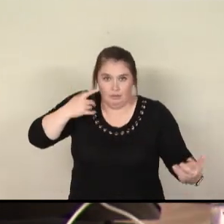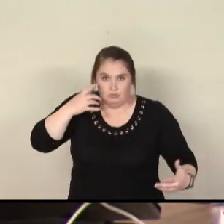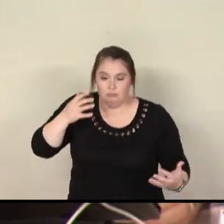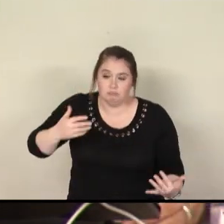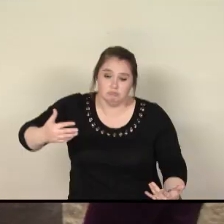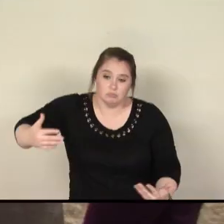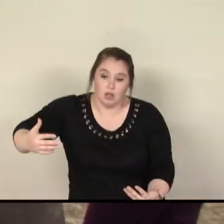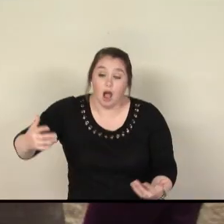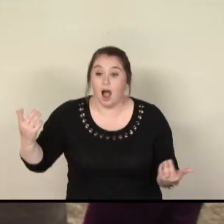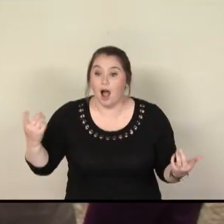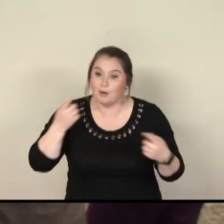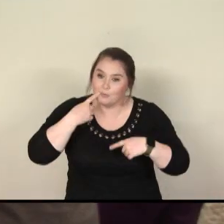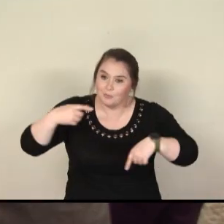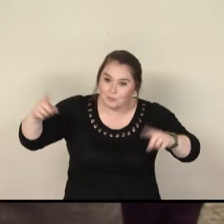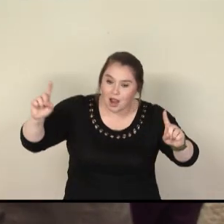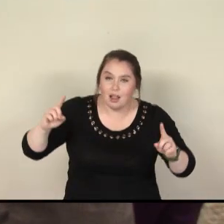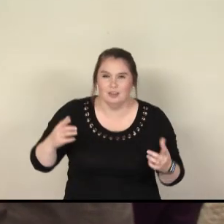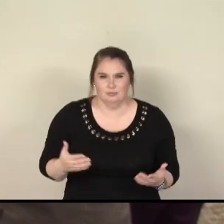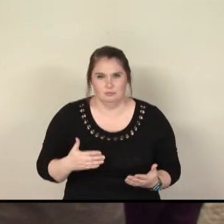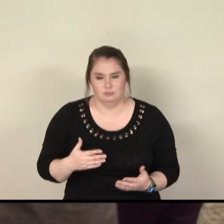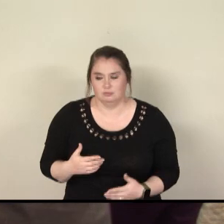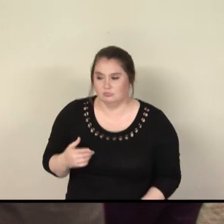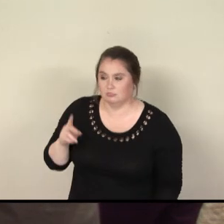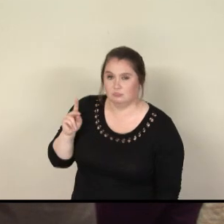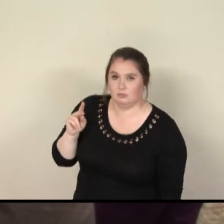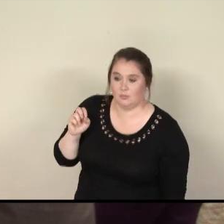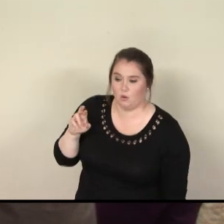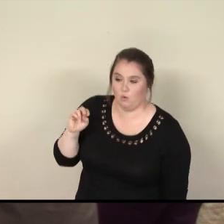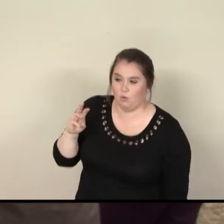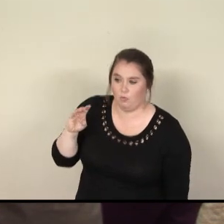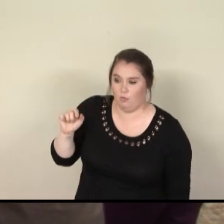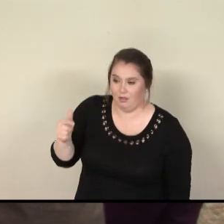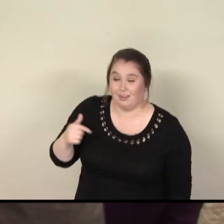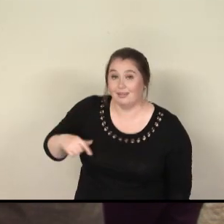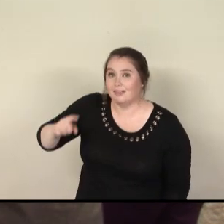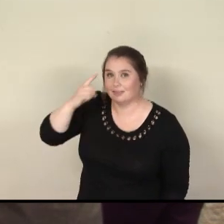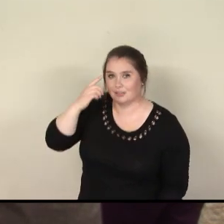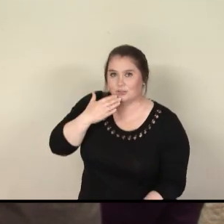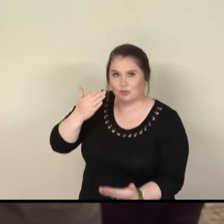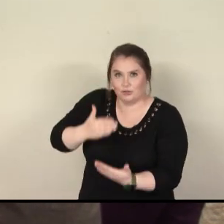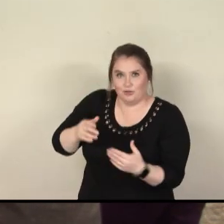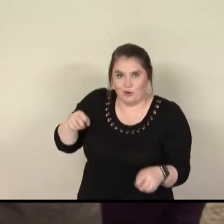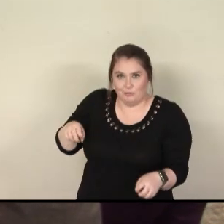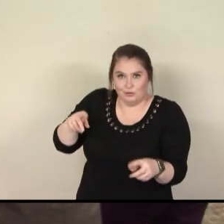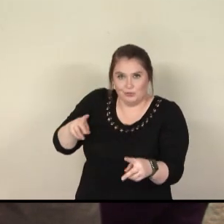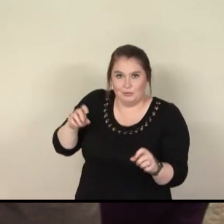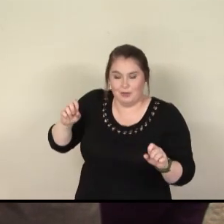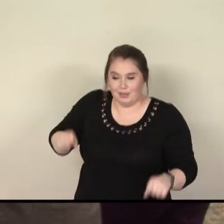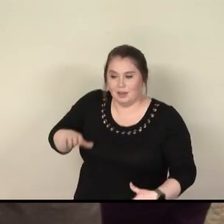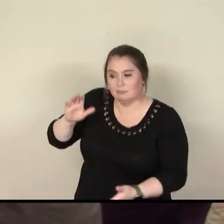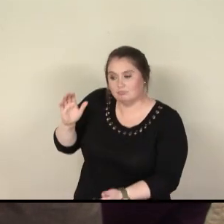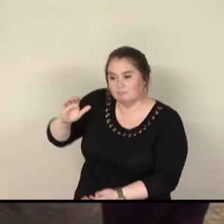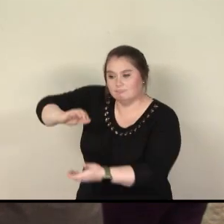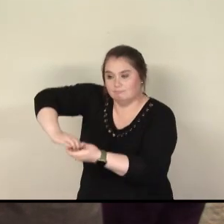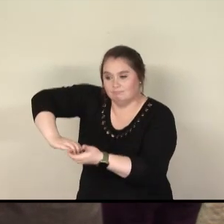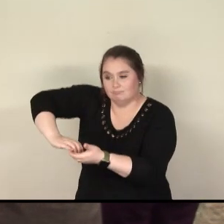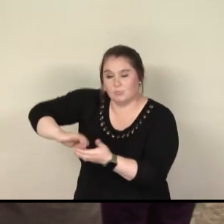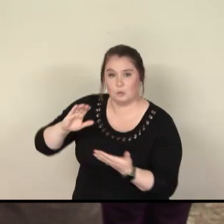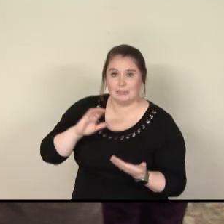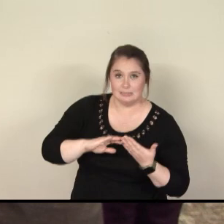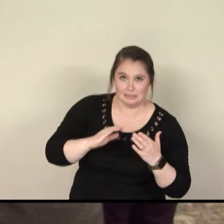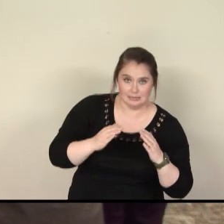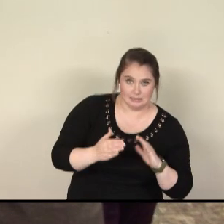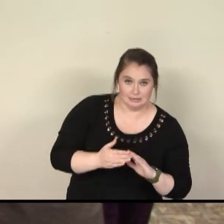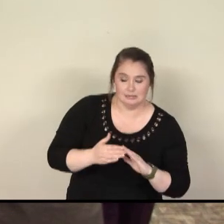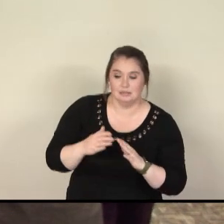that's a great point, Trustee Grant. I think this is another opportunity to work with the city, to work closely with our